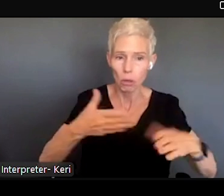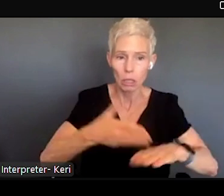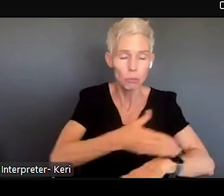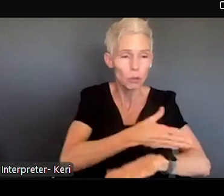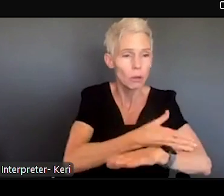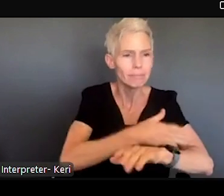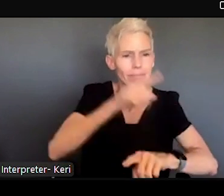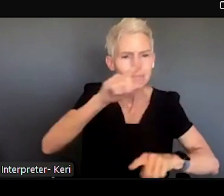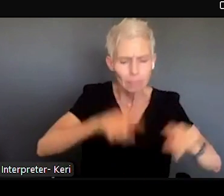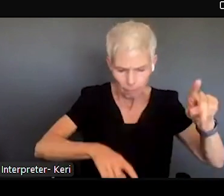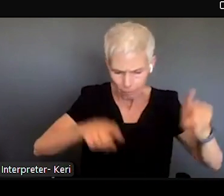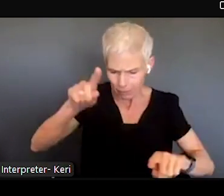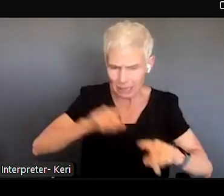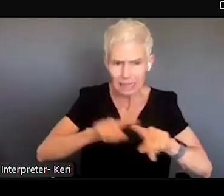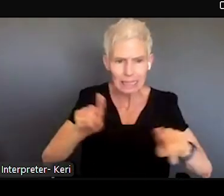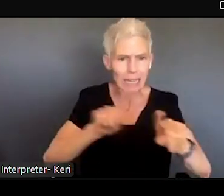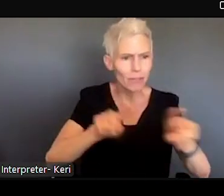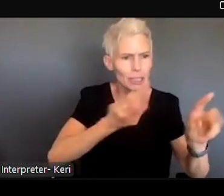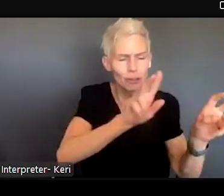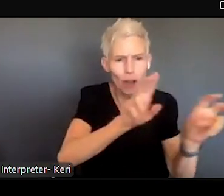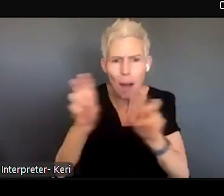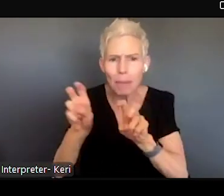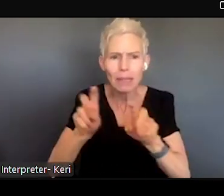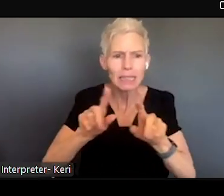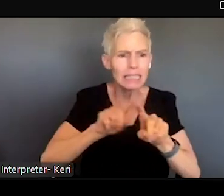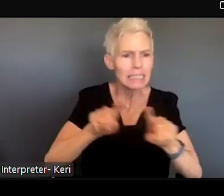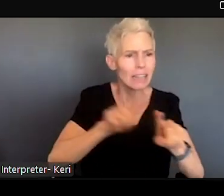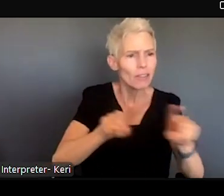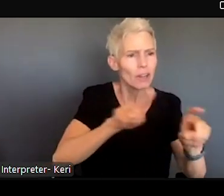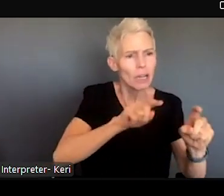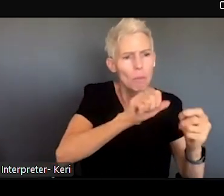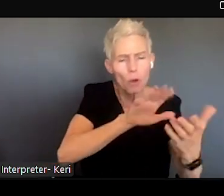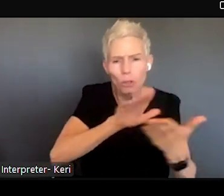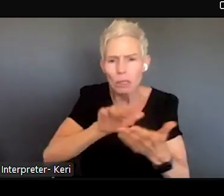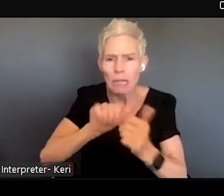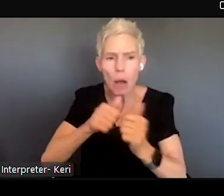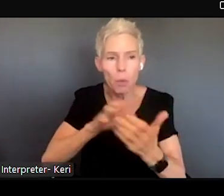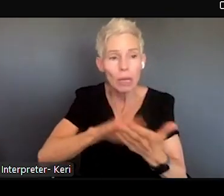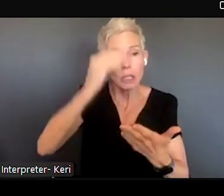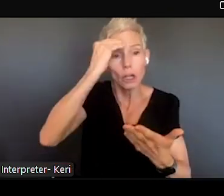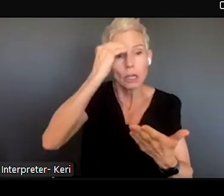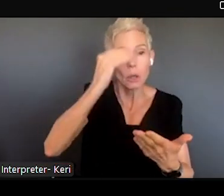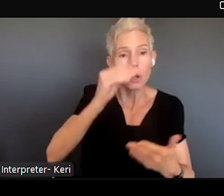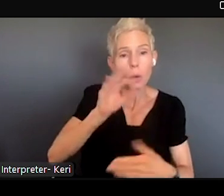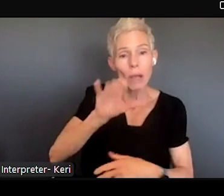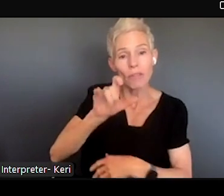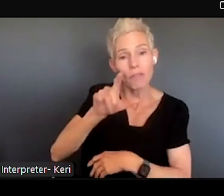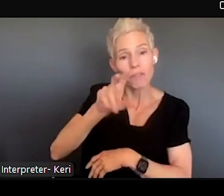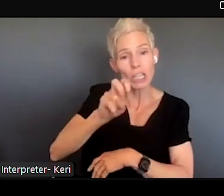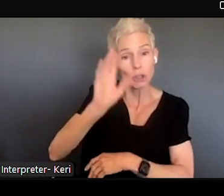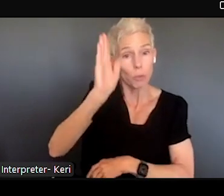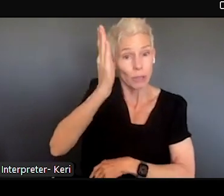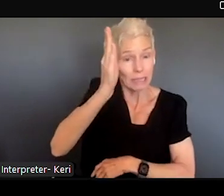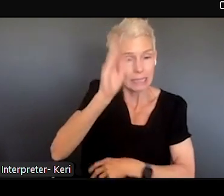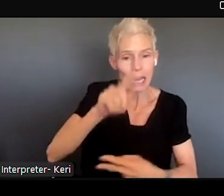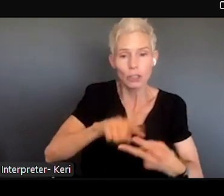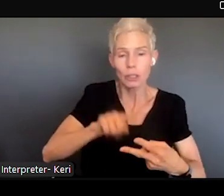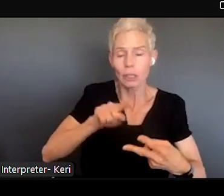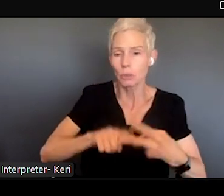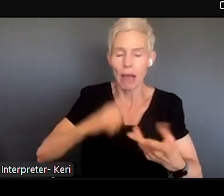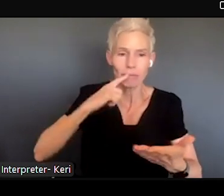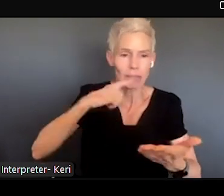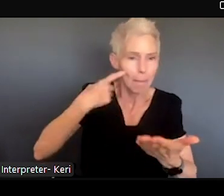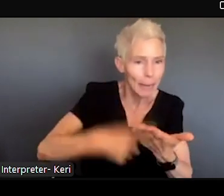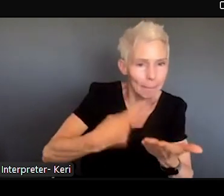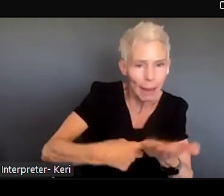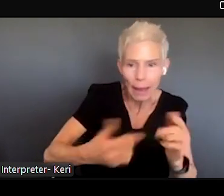different ways of learning. So we've got the feature presentations, we've got debates,